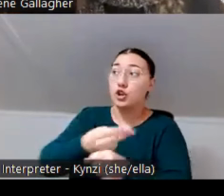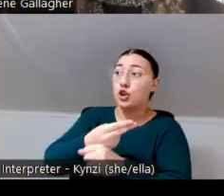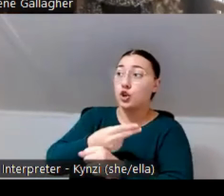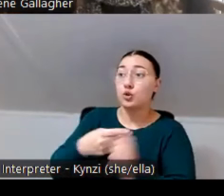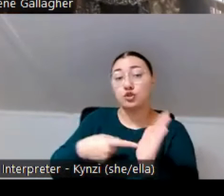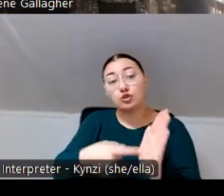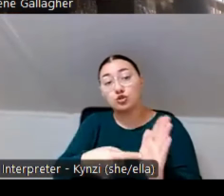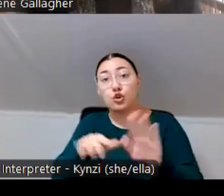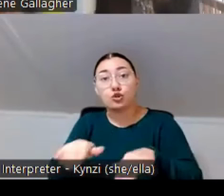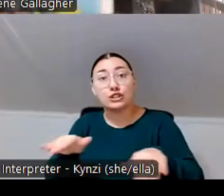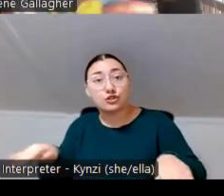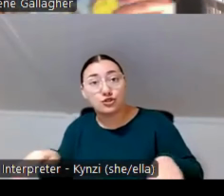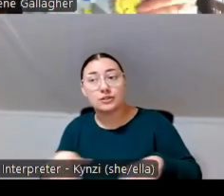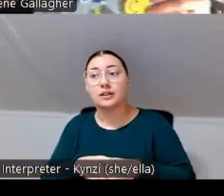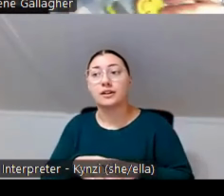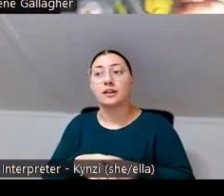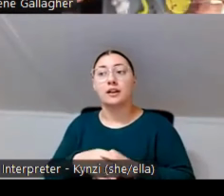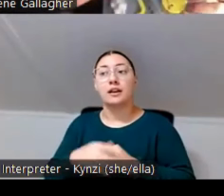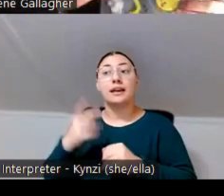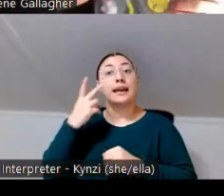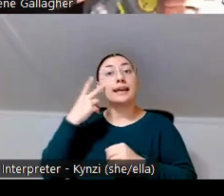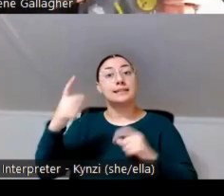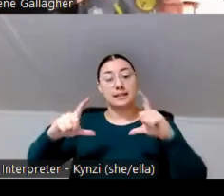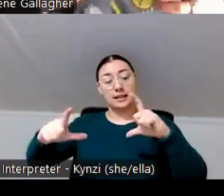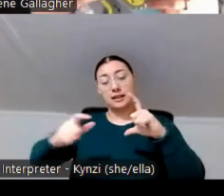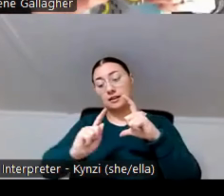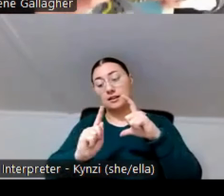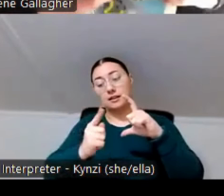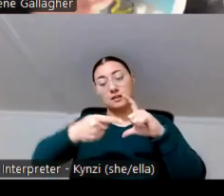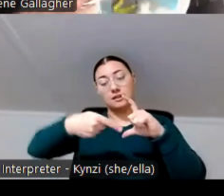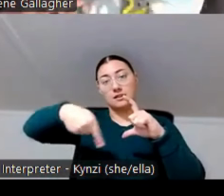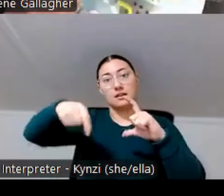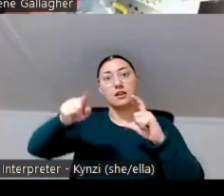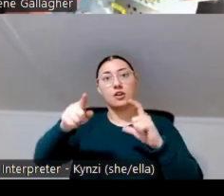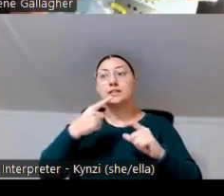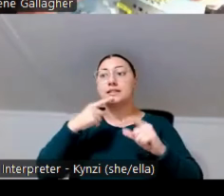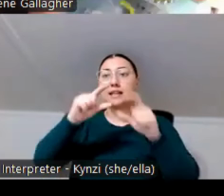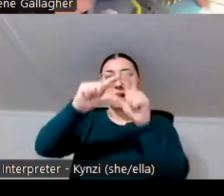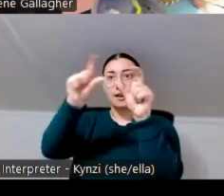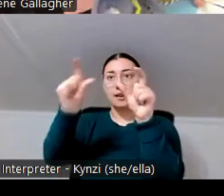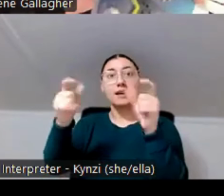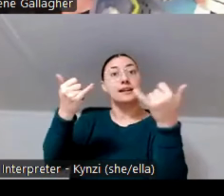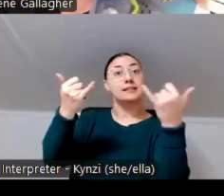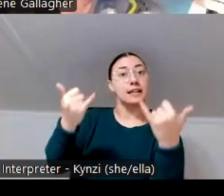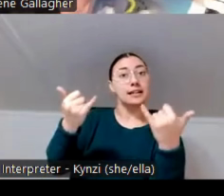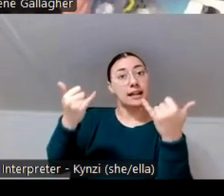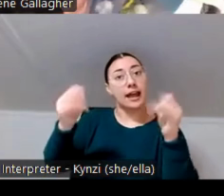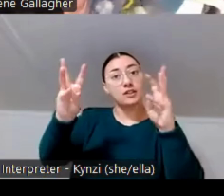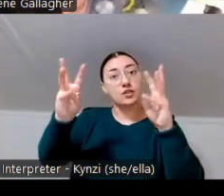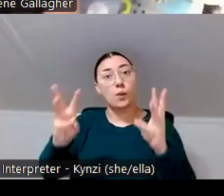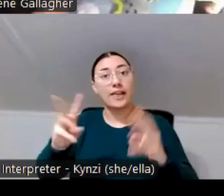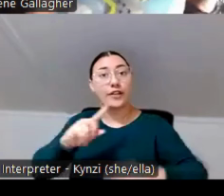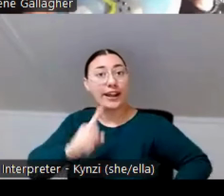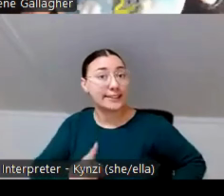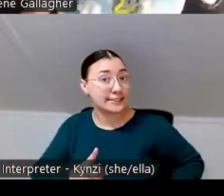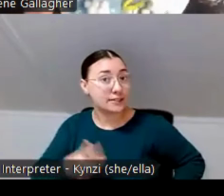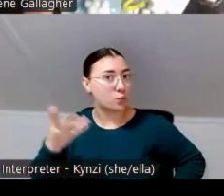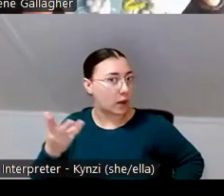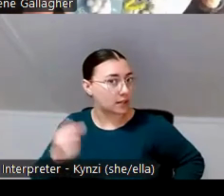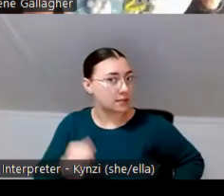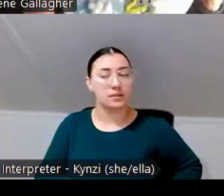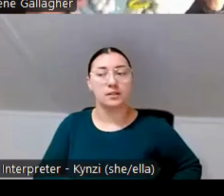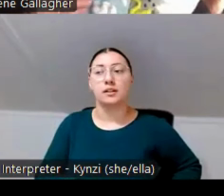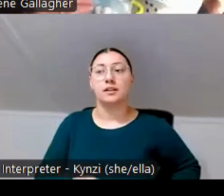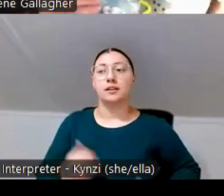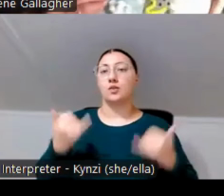your wheel. On the top, it says today's weather is, and for me, I have it on